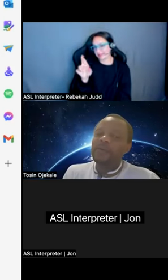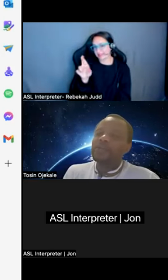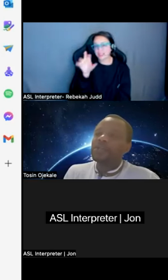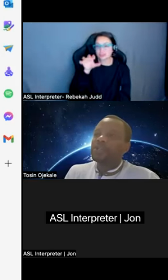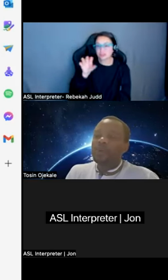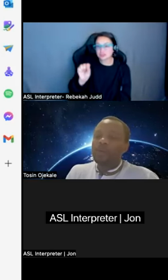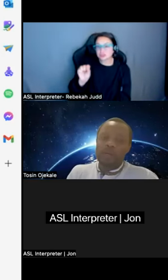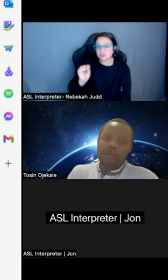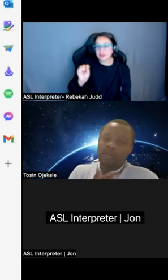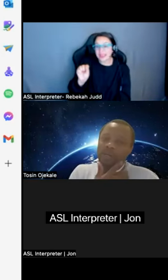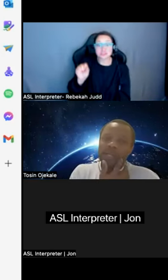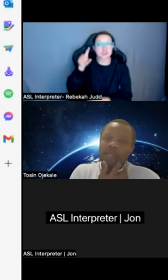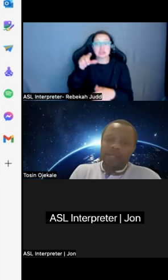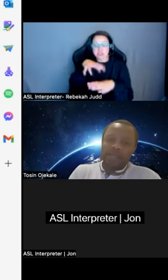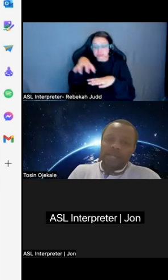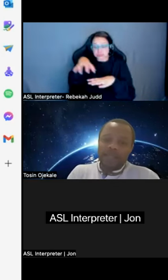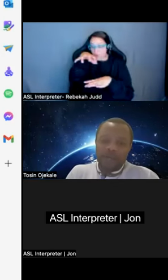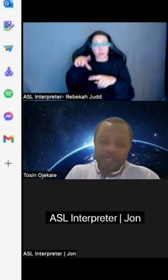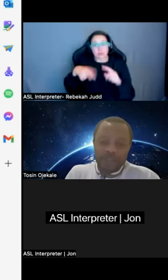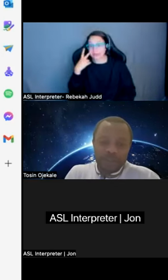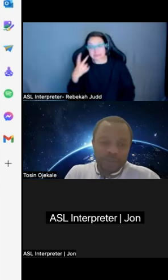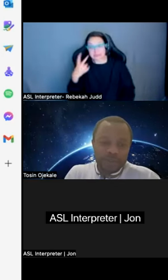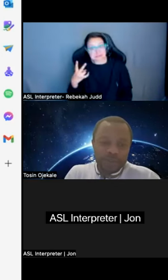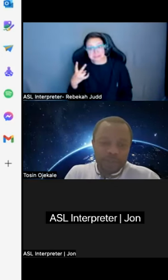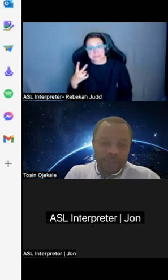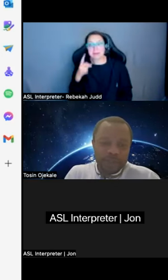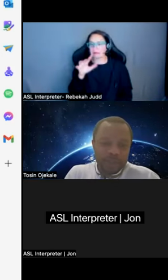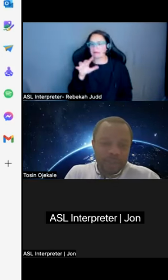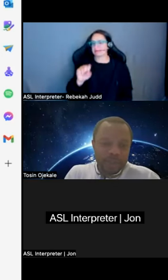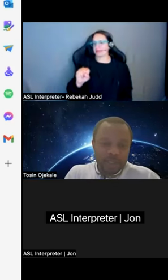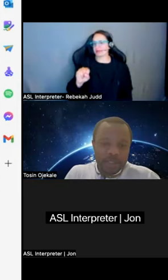of smoke, okay? Like the one I showed you,